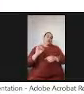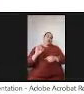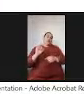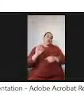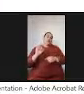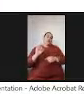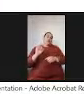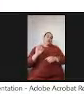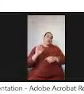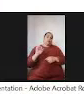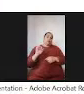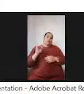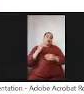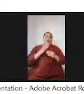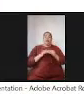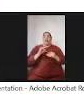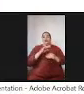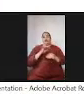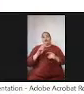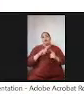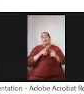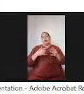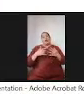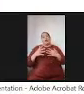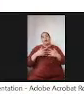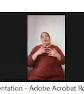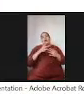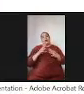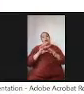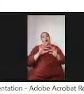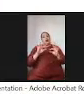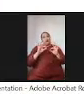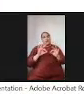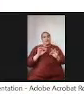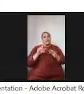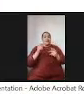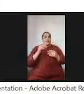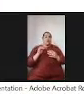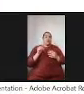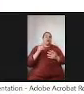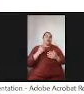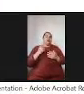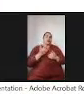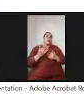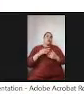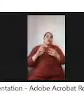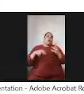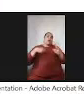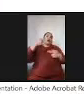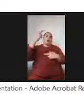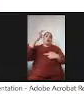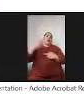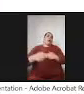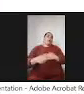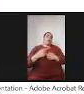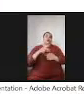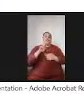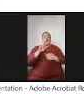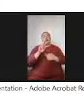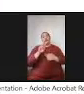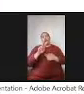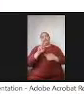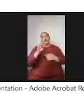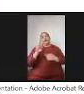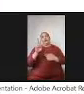on as at the end of June. However, just to make note specifically that budget will be supplemented with rollovers of the 22-23 financial